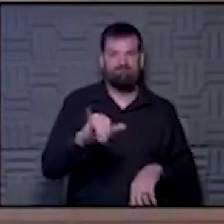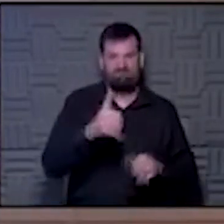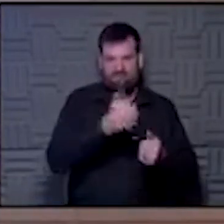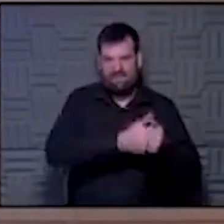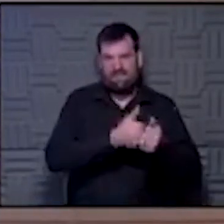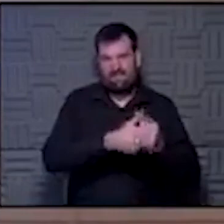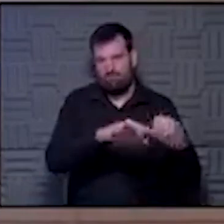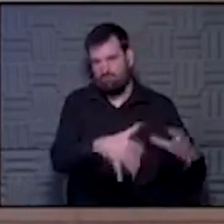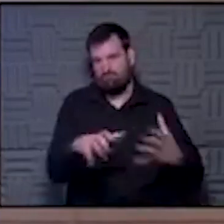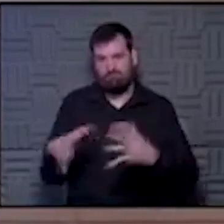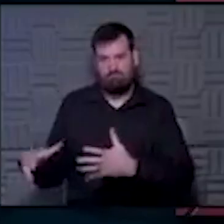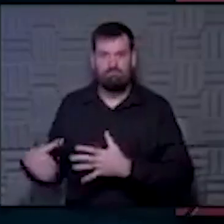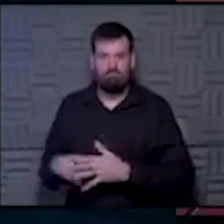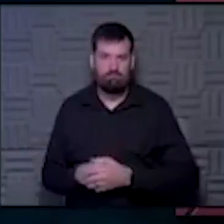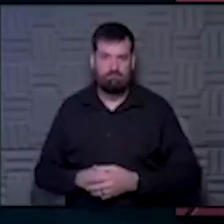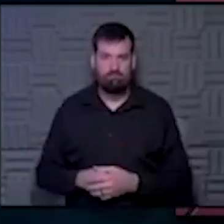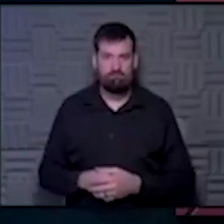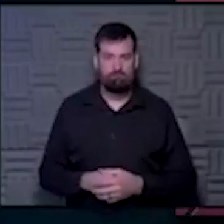those areas.